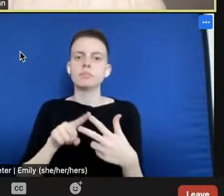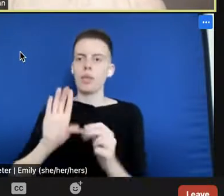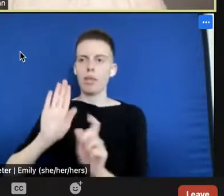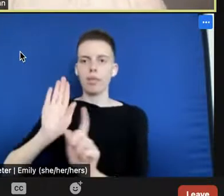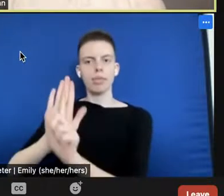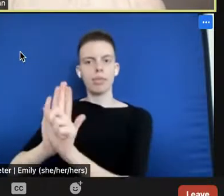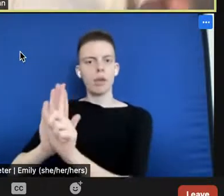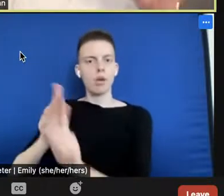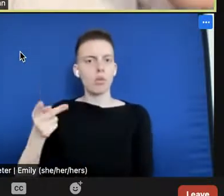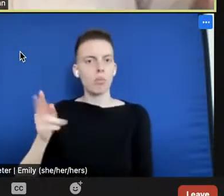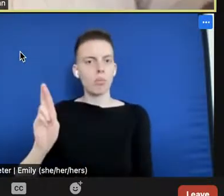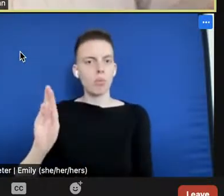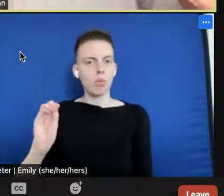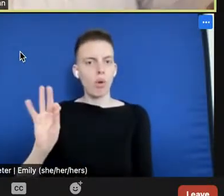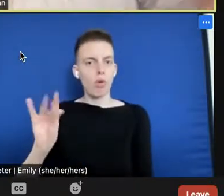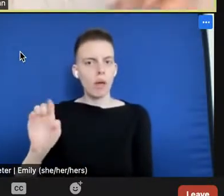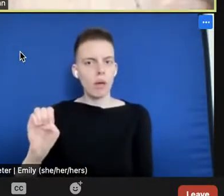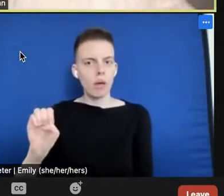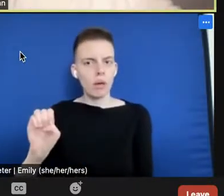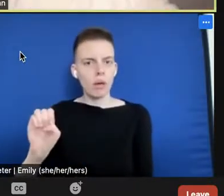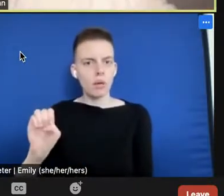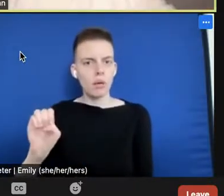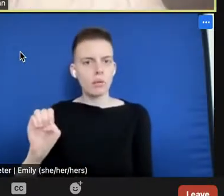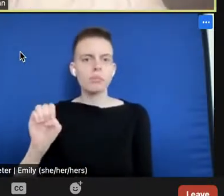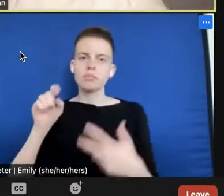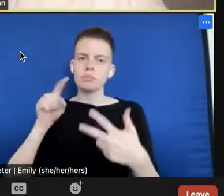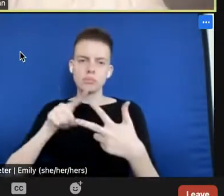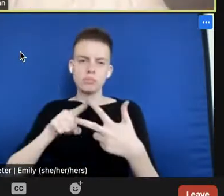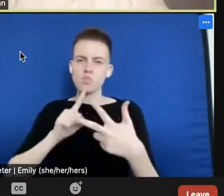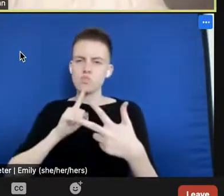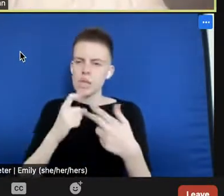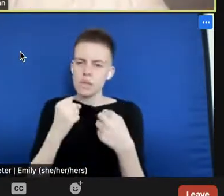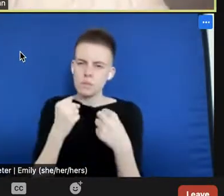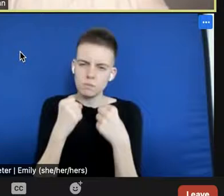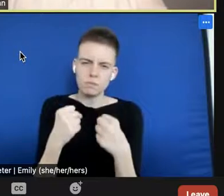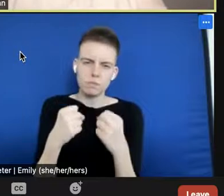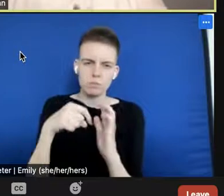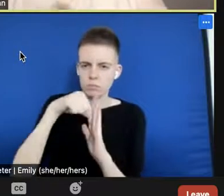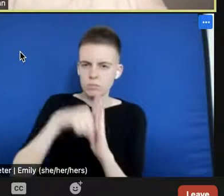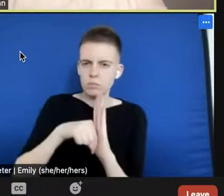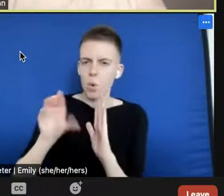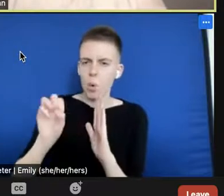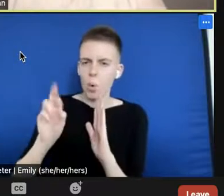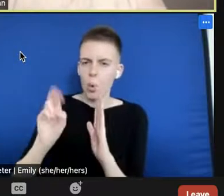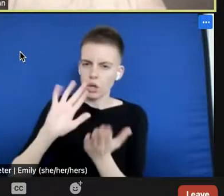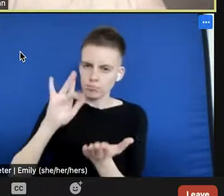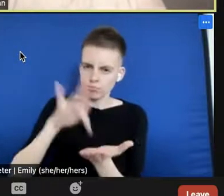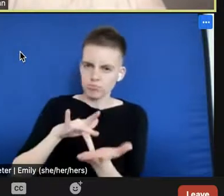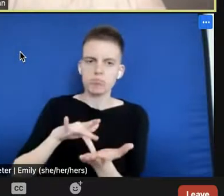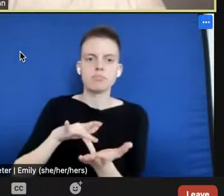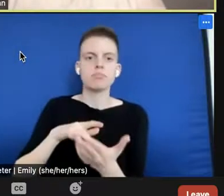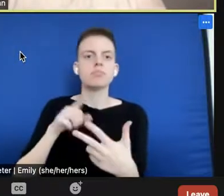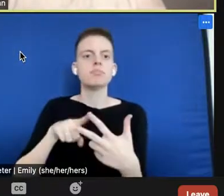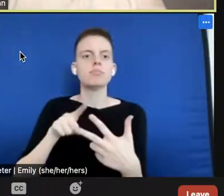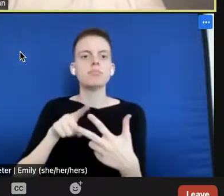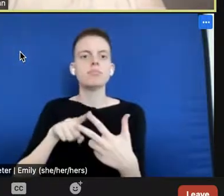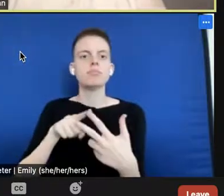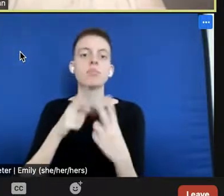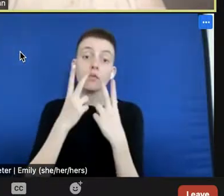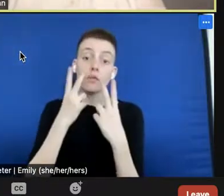you're going within that, this is the core. The second bullet is really the core, that we're going to look at the learning media, visual learning